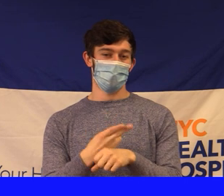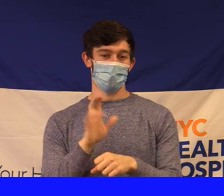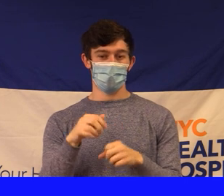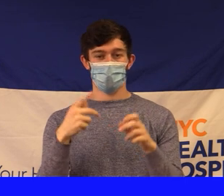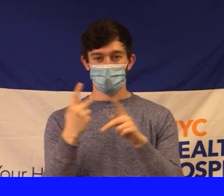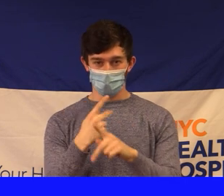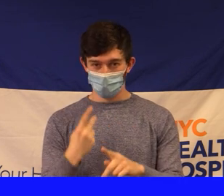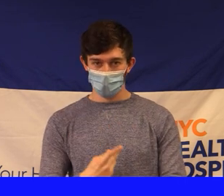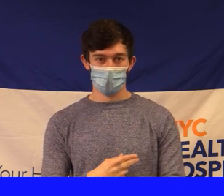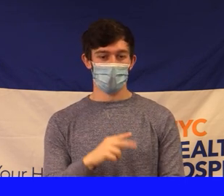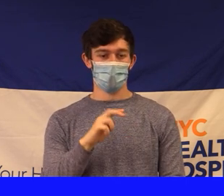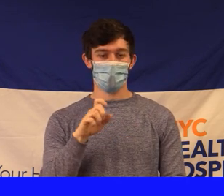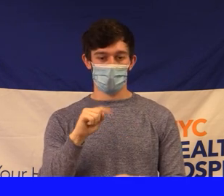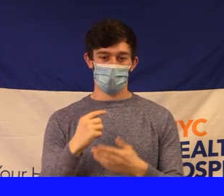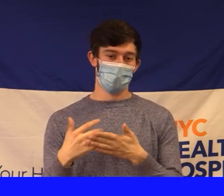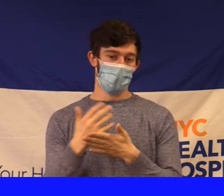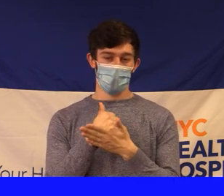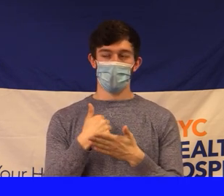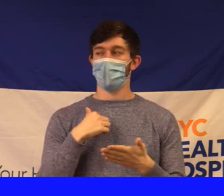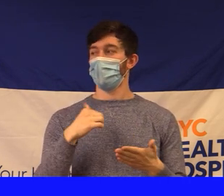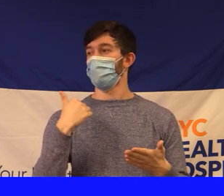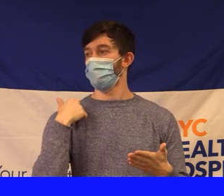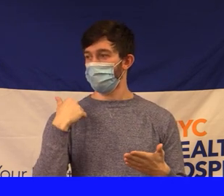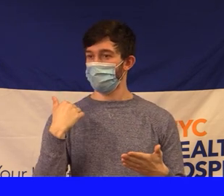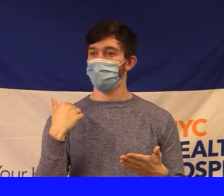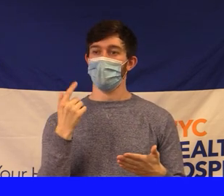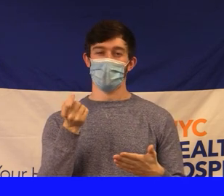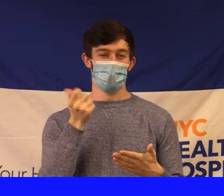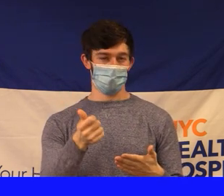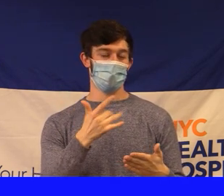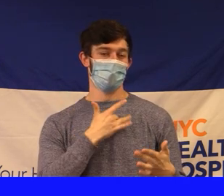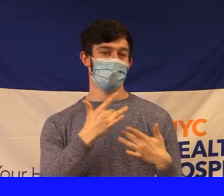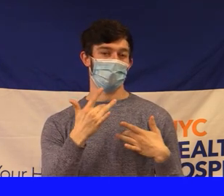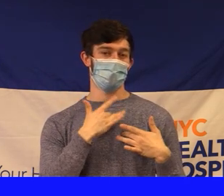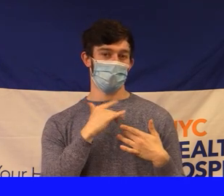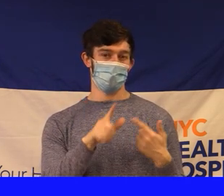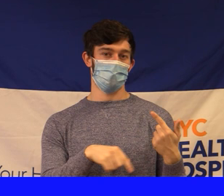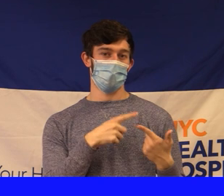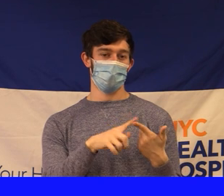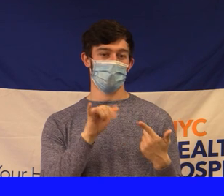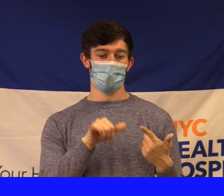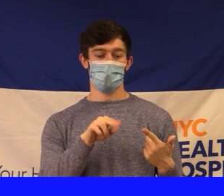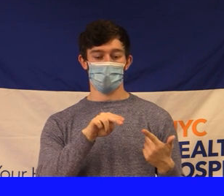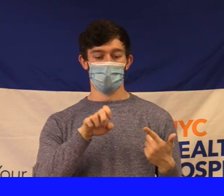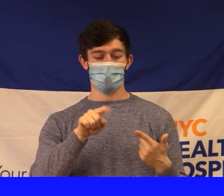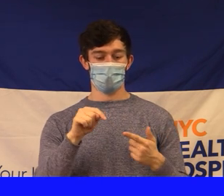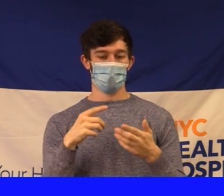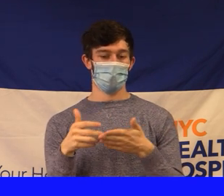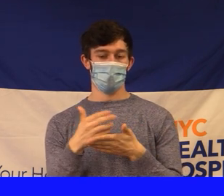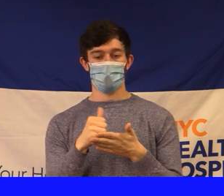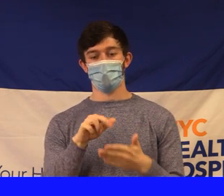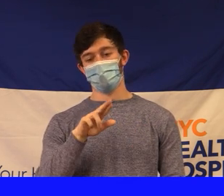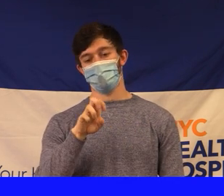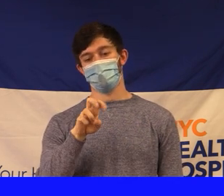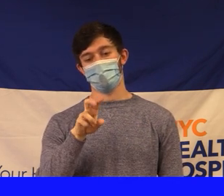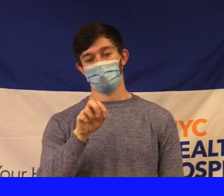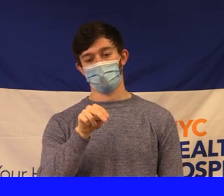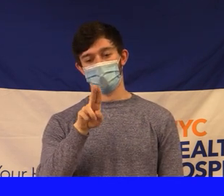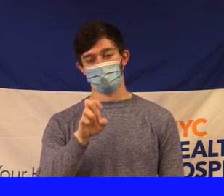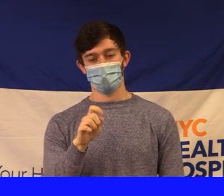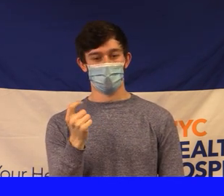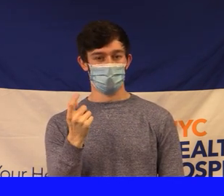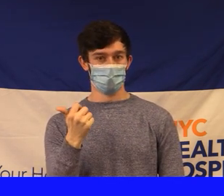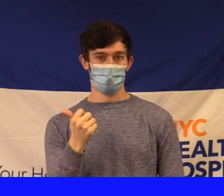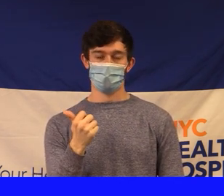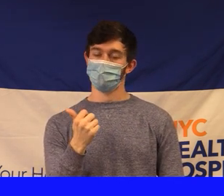revenue. I do have a little bit of concern that this net revenue may still be a little bit optimistic,